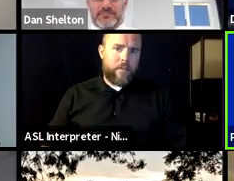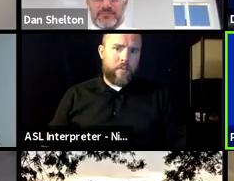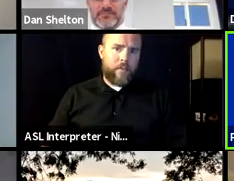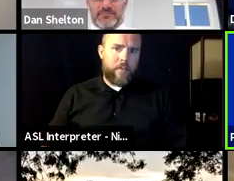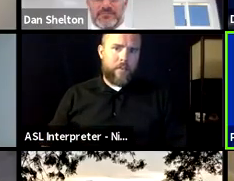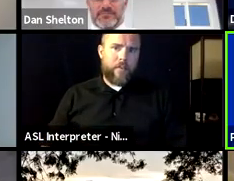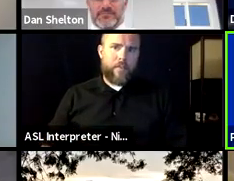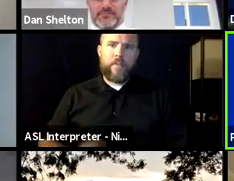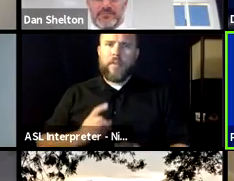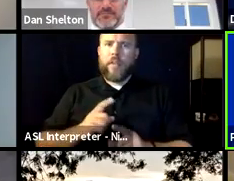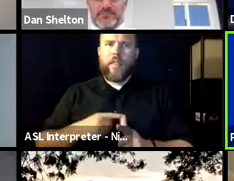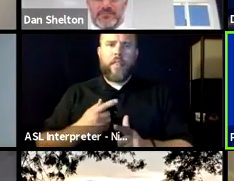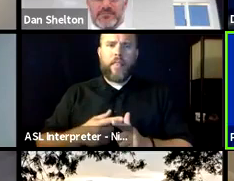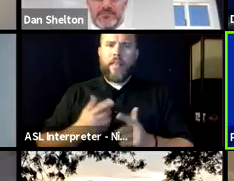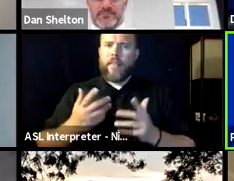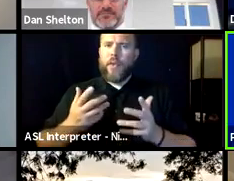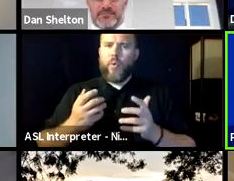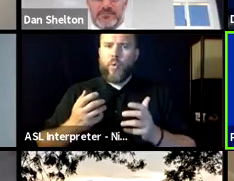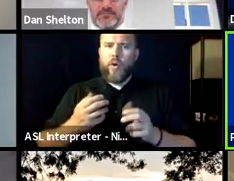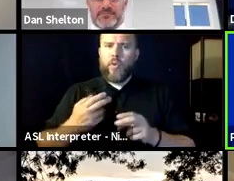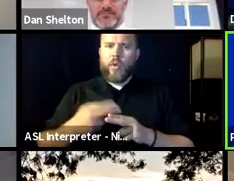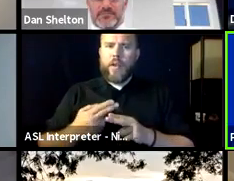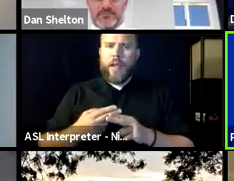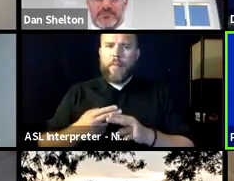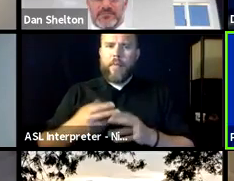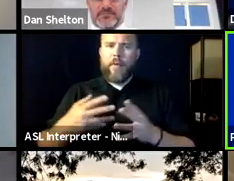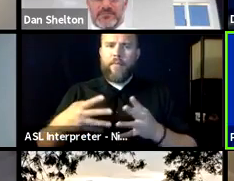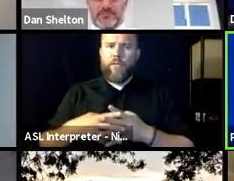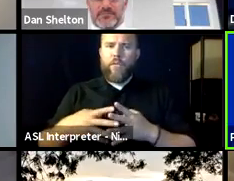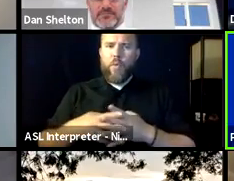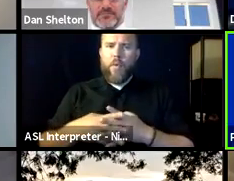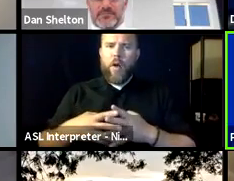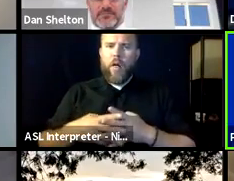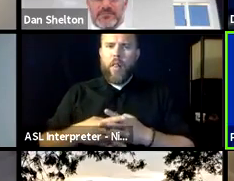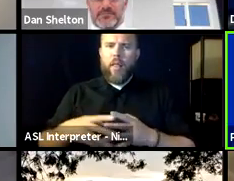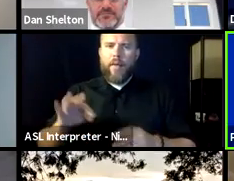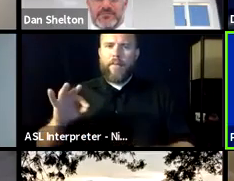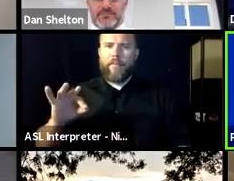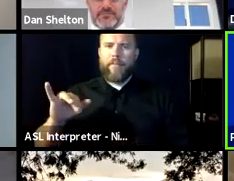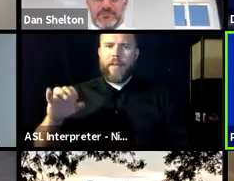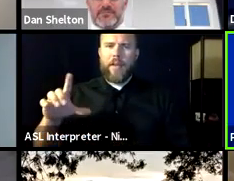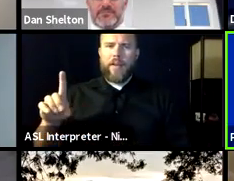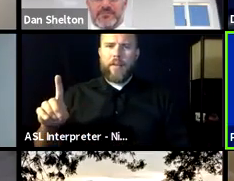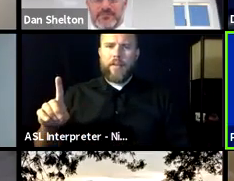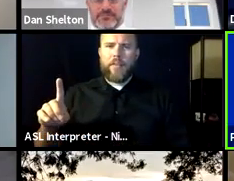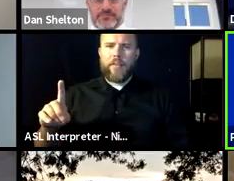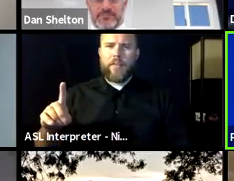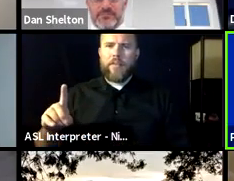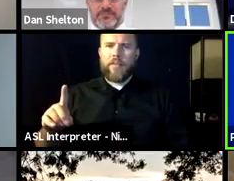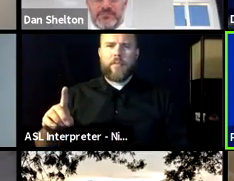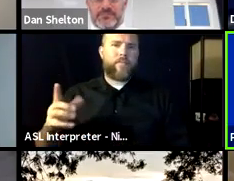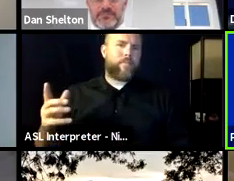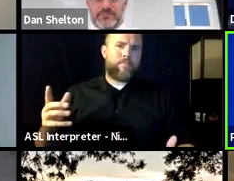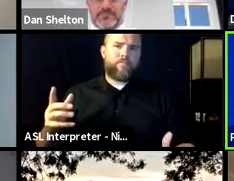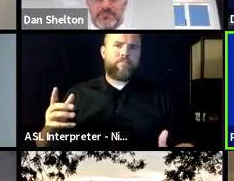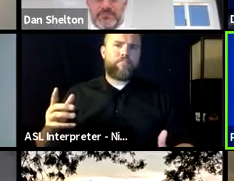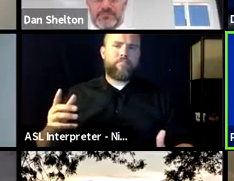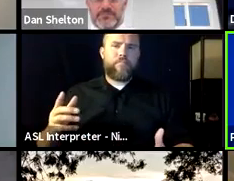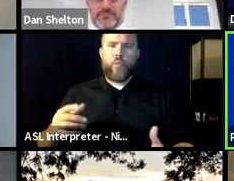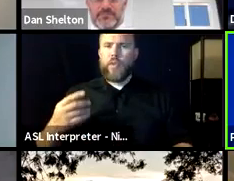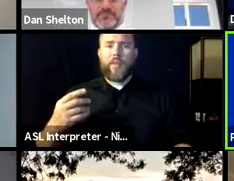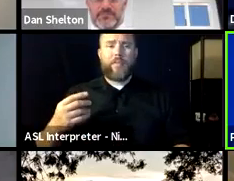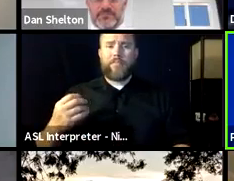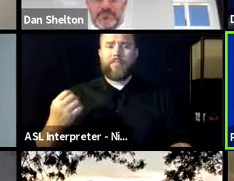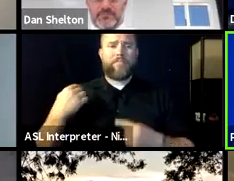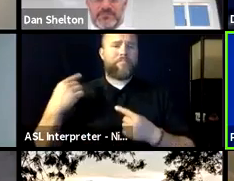football field at Newark High School for Butch Simpson, and that was approved. So those are the only two that have occurred